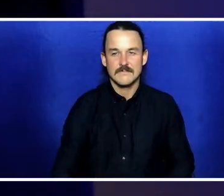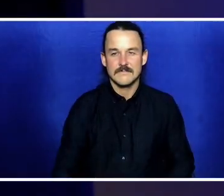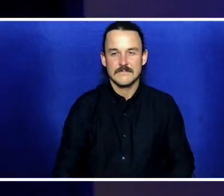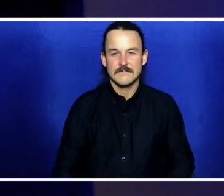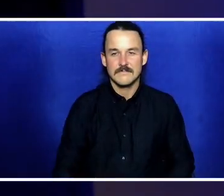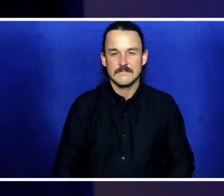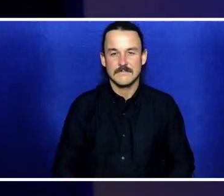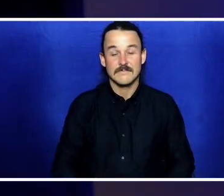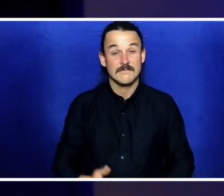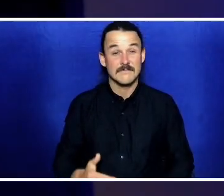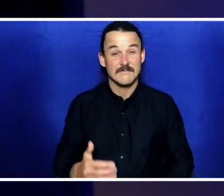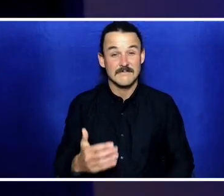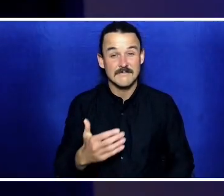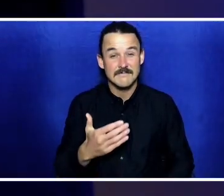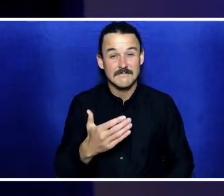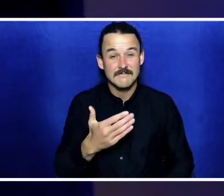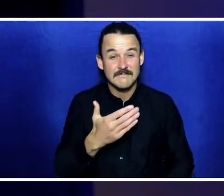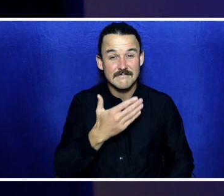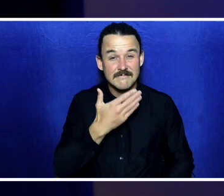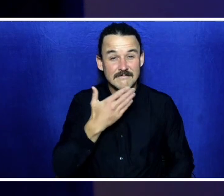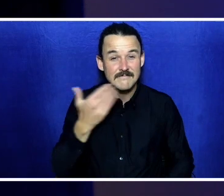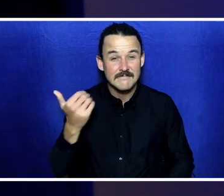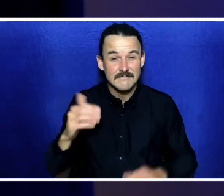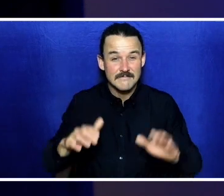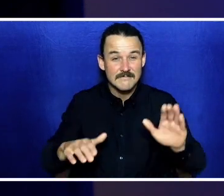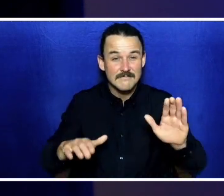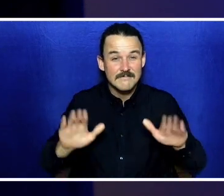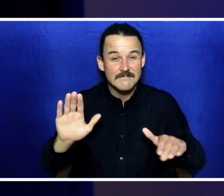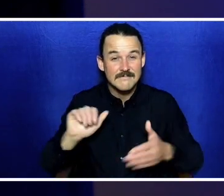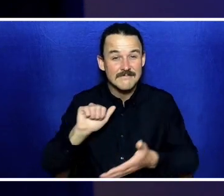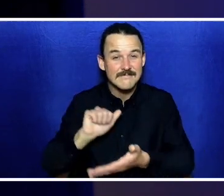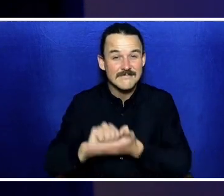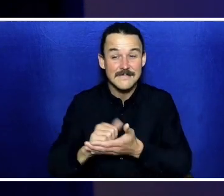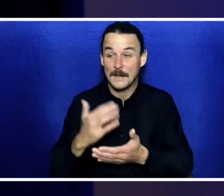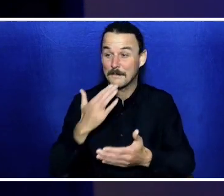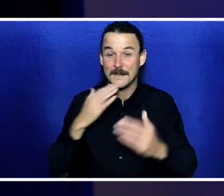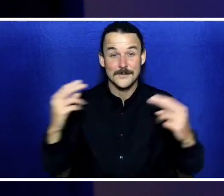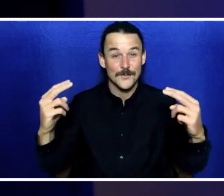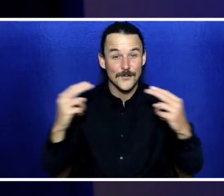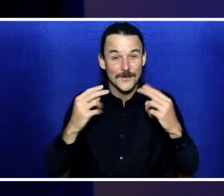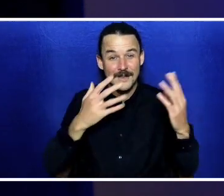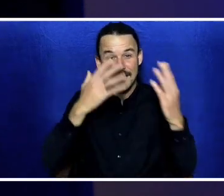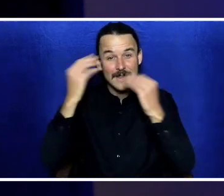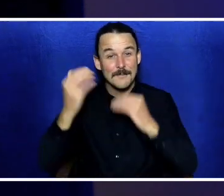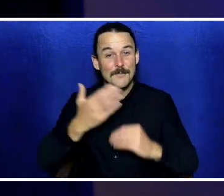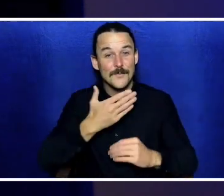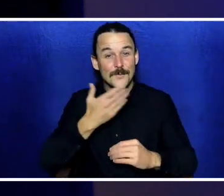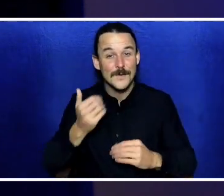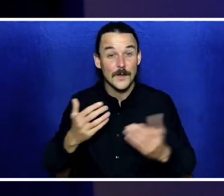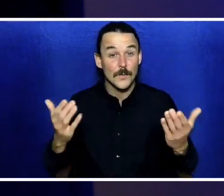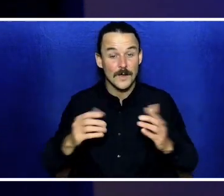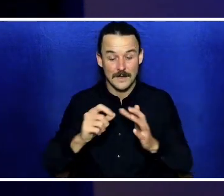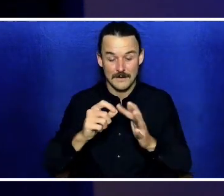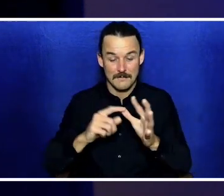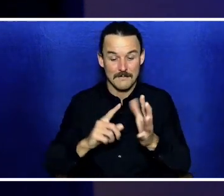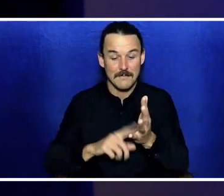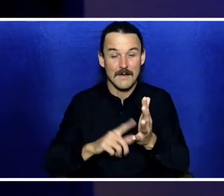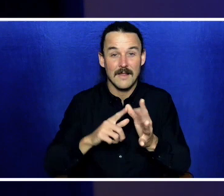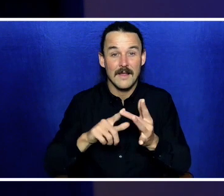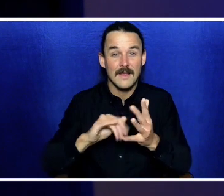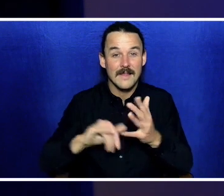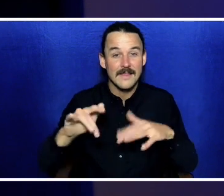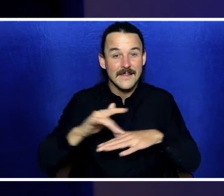Isn't it just exquisite? Please join us for The Sleeping Beauty. It will be performed at the Palais Theatre in St Kilda from the 20th to